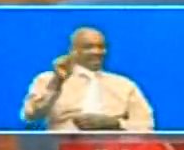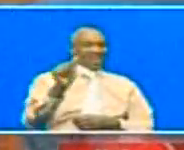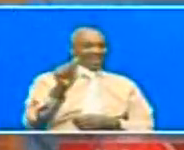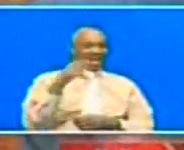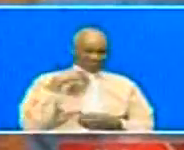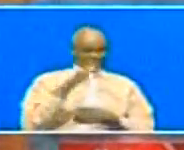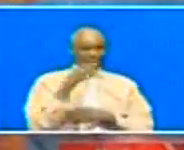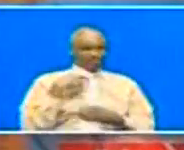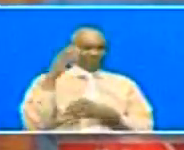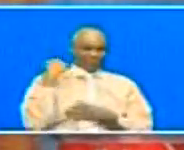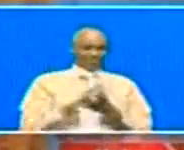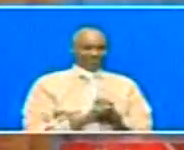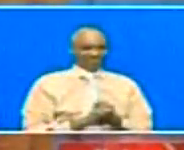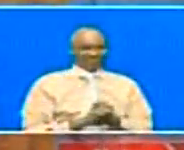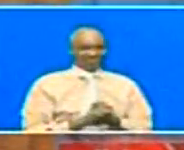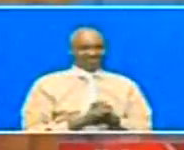Take a chance on.